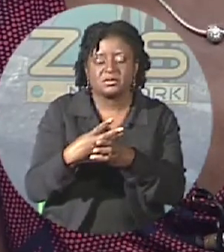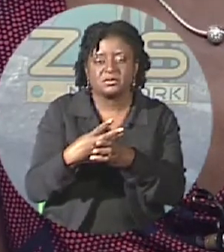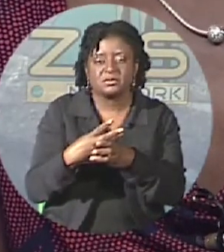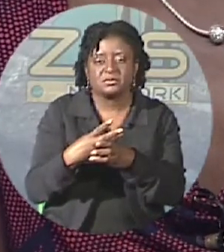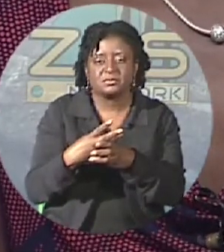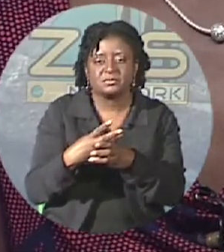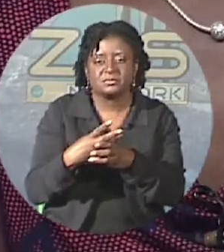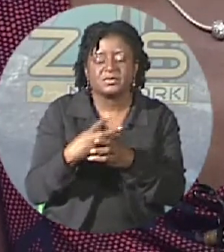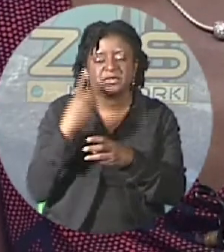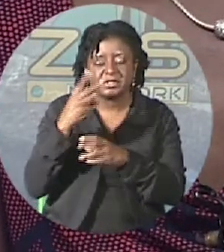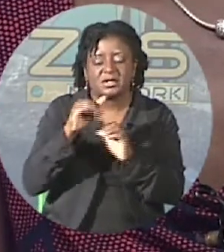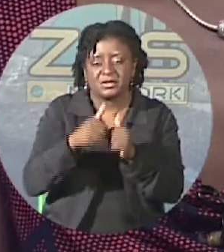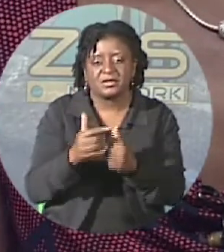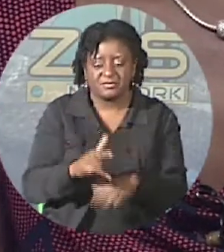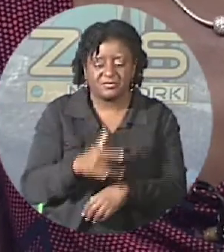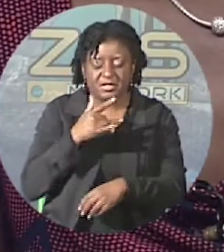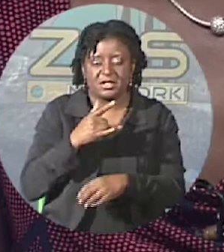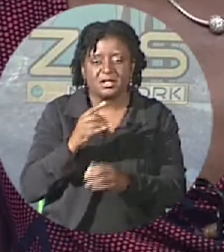feeling ahead of competition.